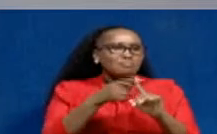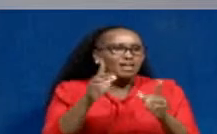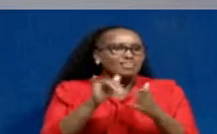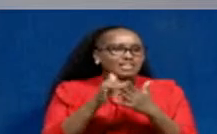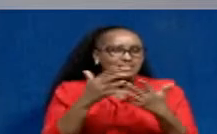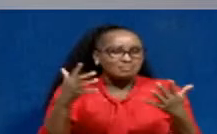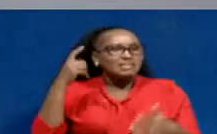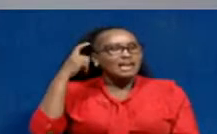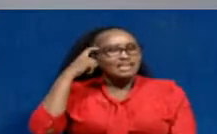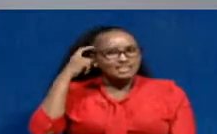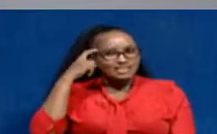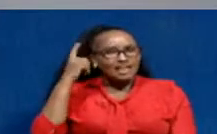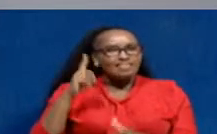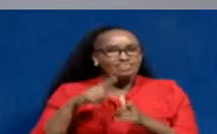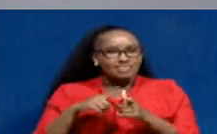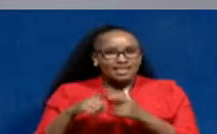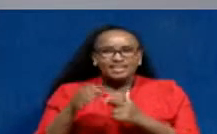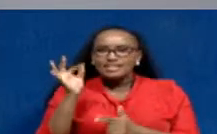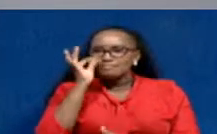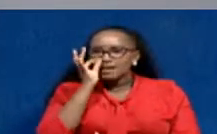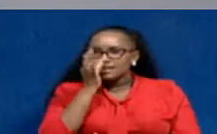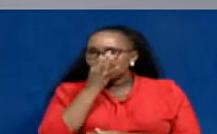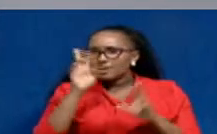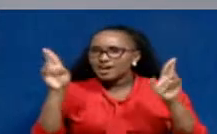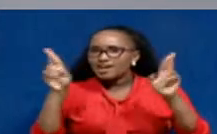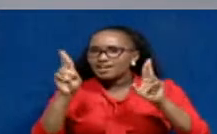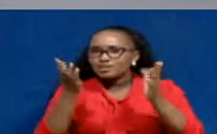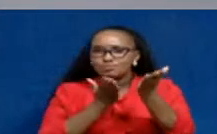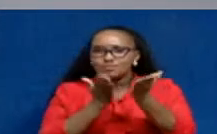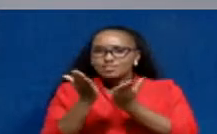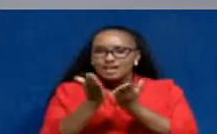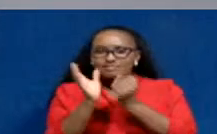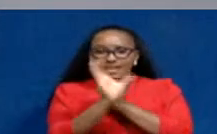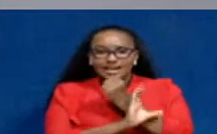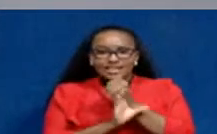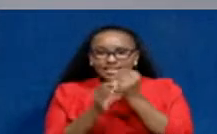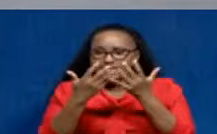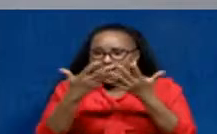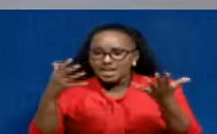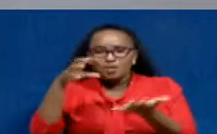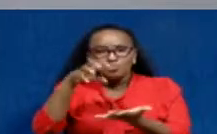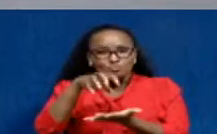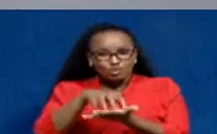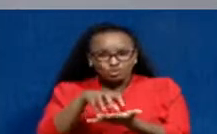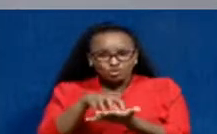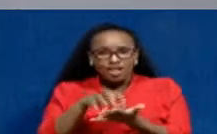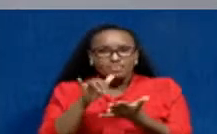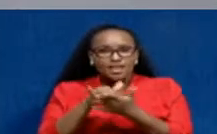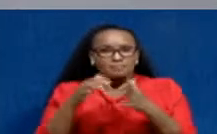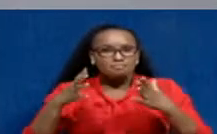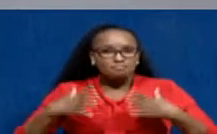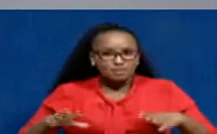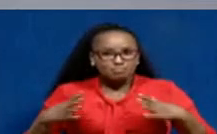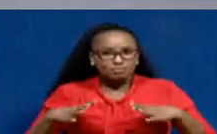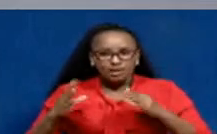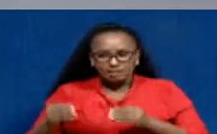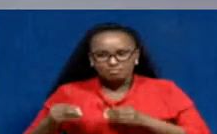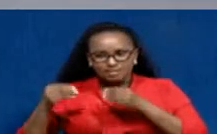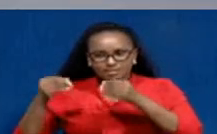service. And he was ready to serve the country in any position the people summoned him